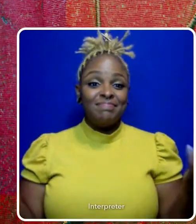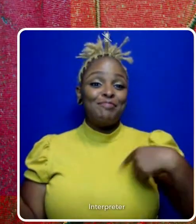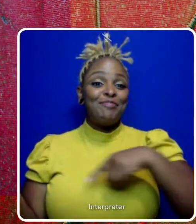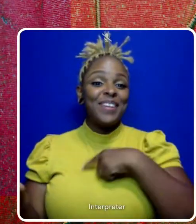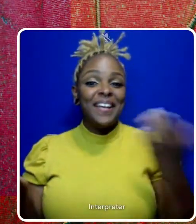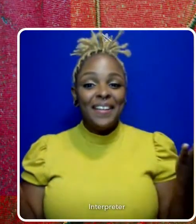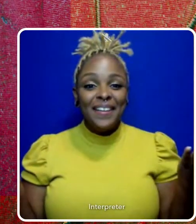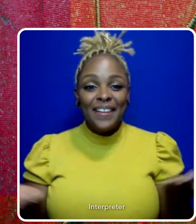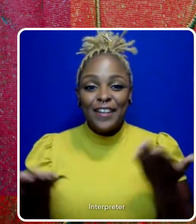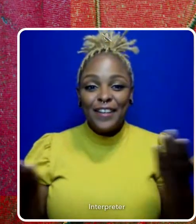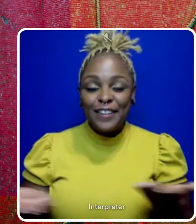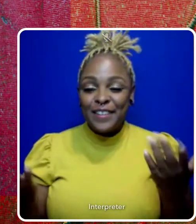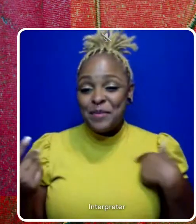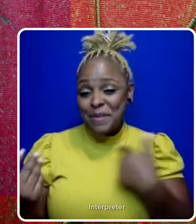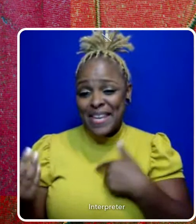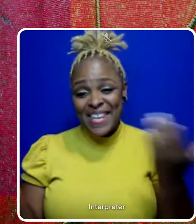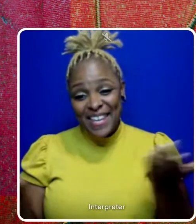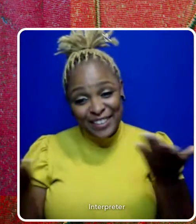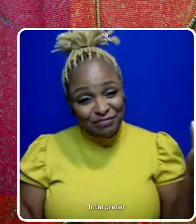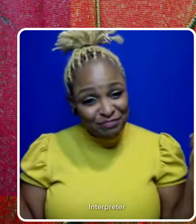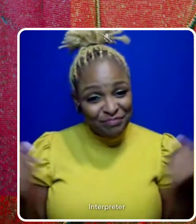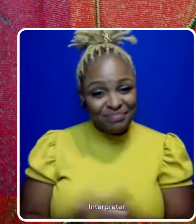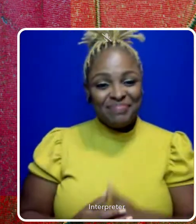All right, cool. Still need that thing.